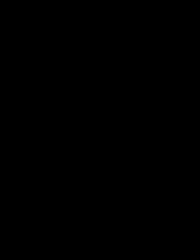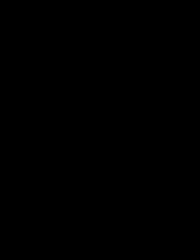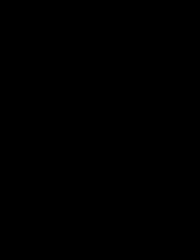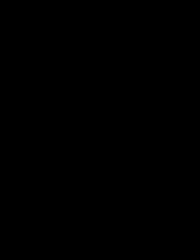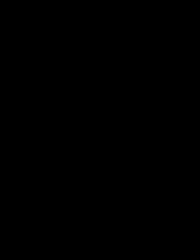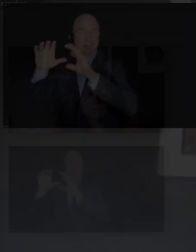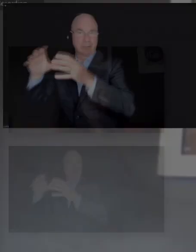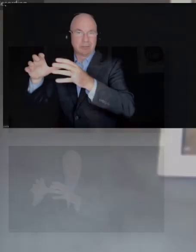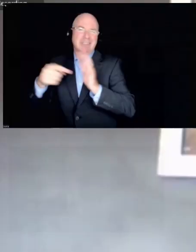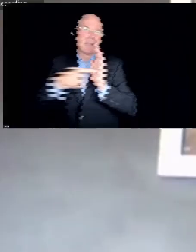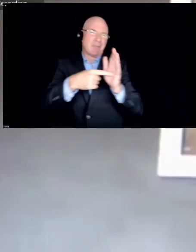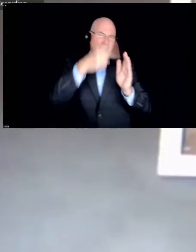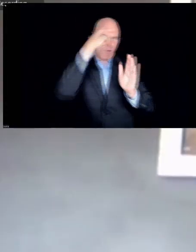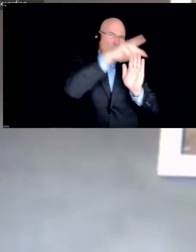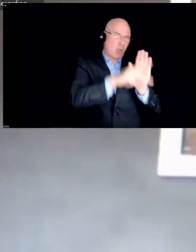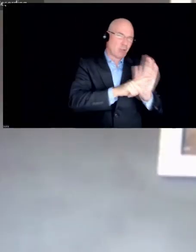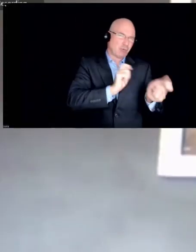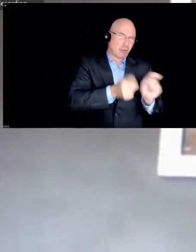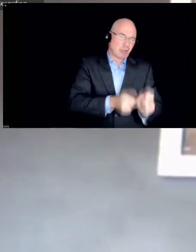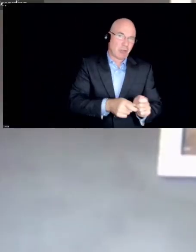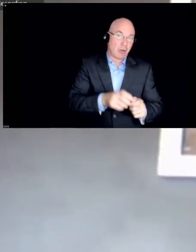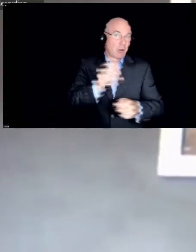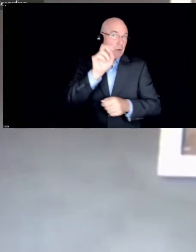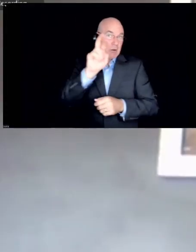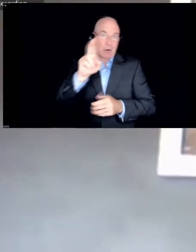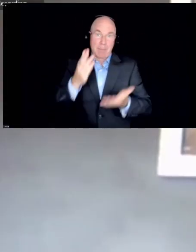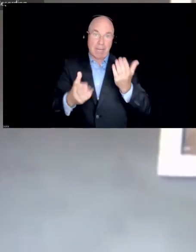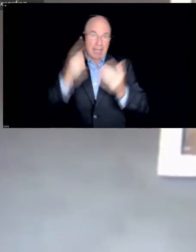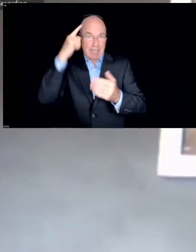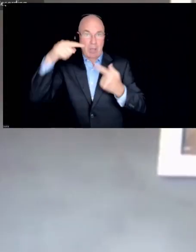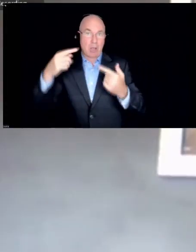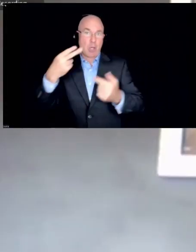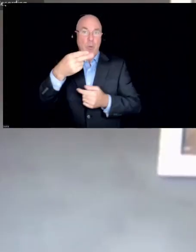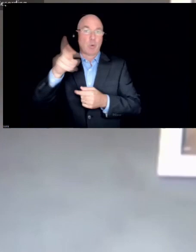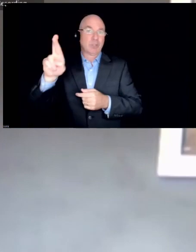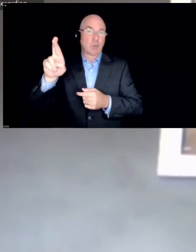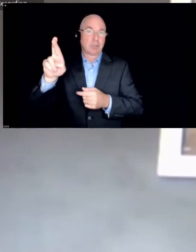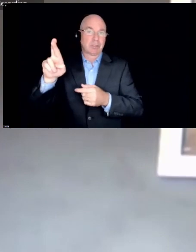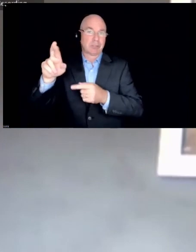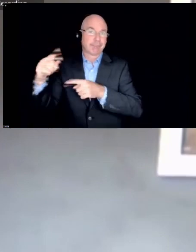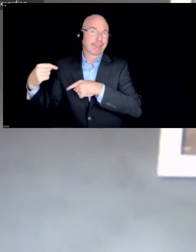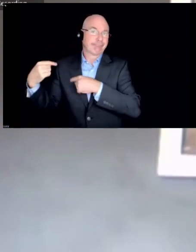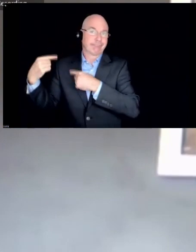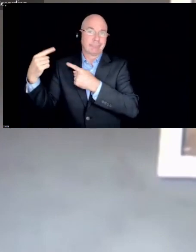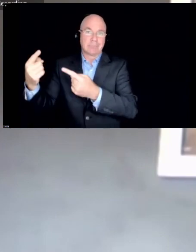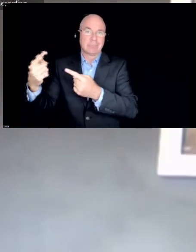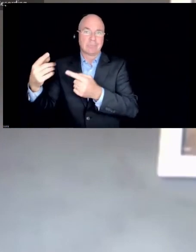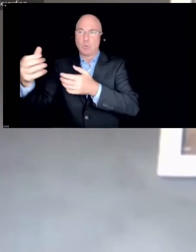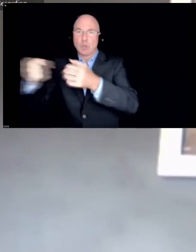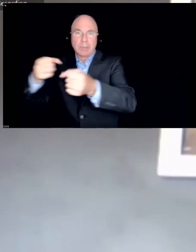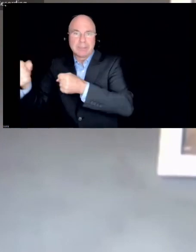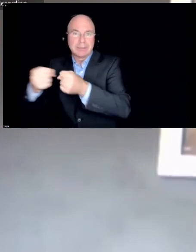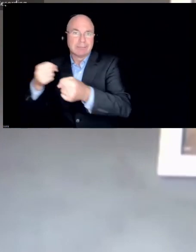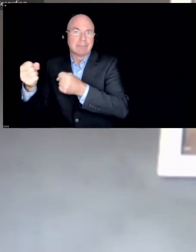policy changes, for example. Or we may have to even think of our human resource practices when we are thinking about recruitment.